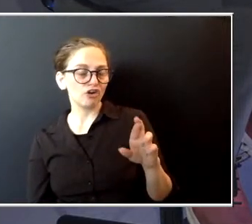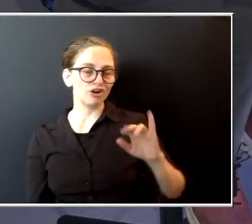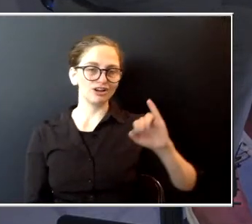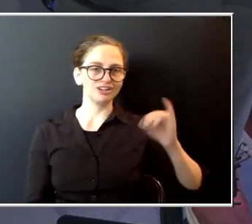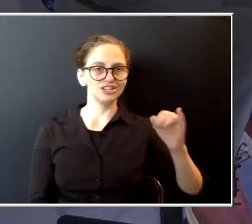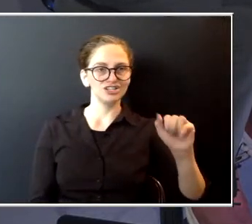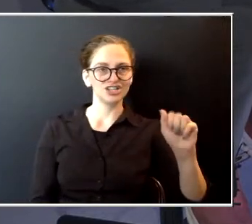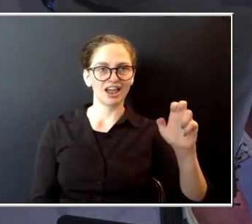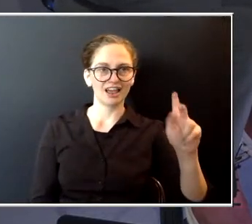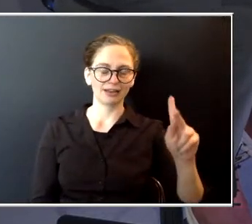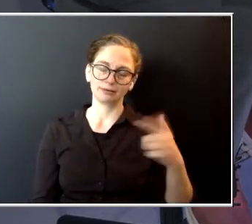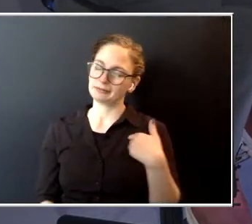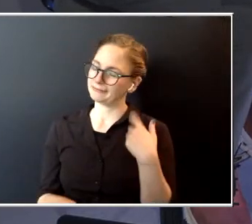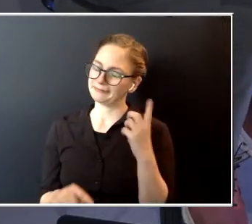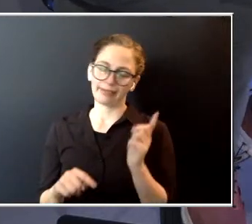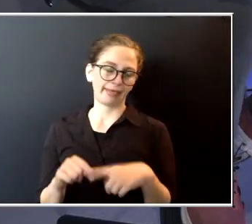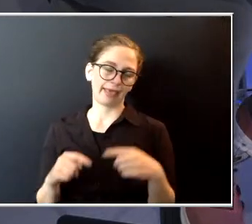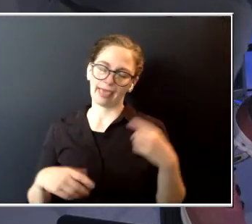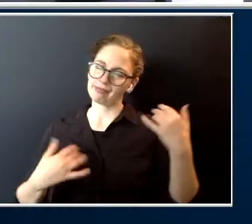Oh, well, okay, fine.